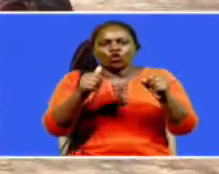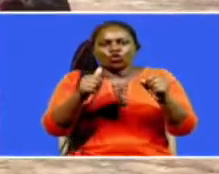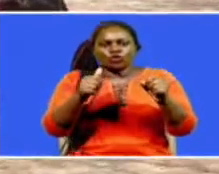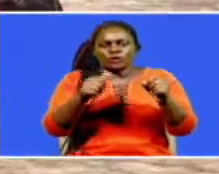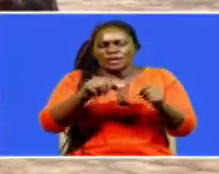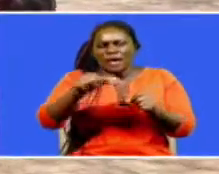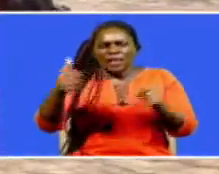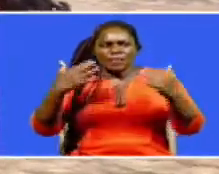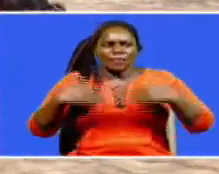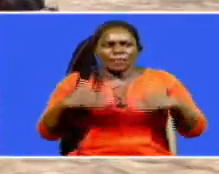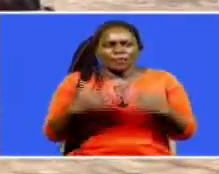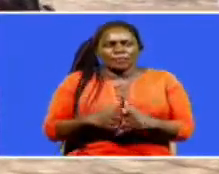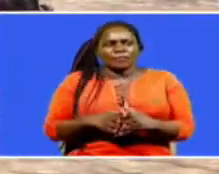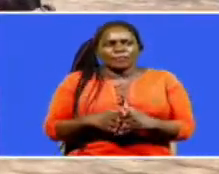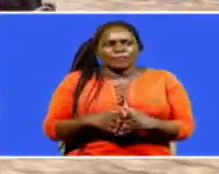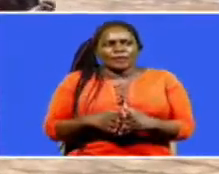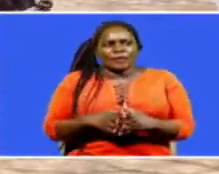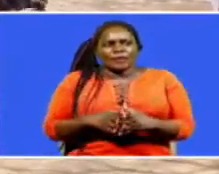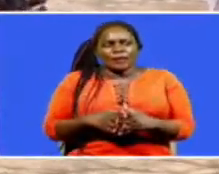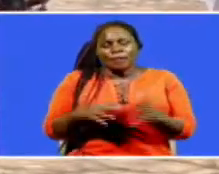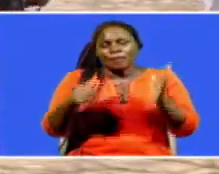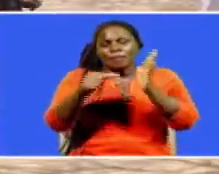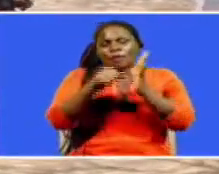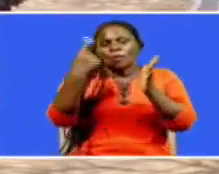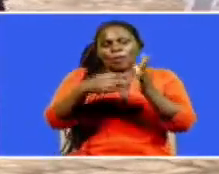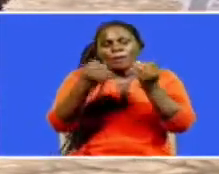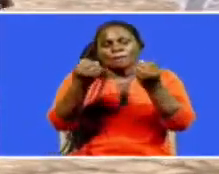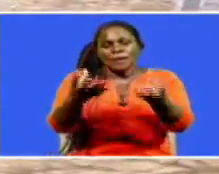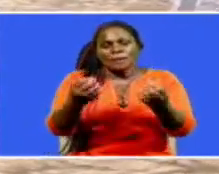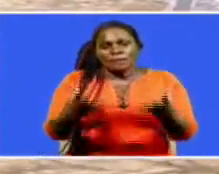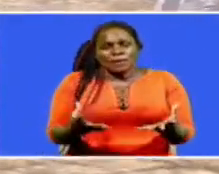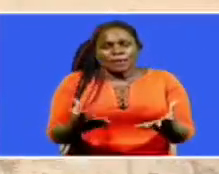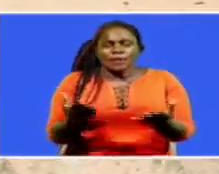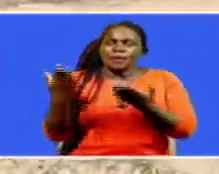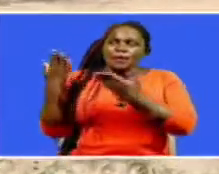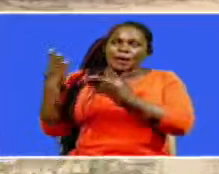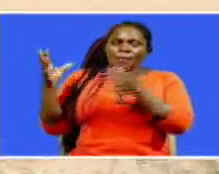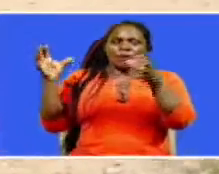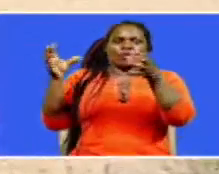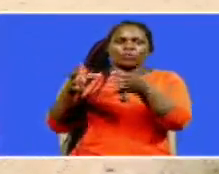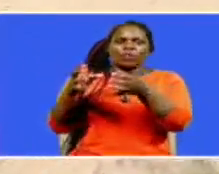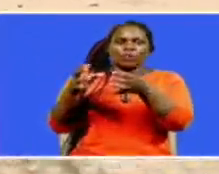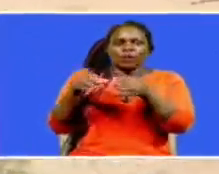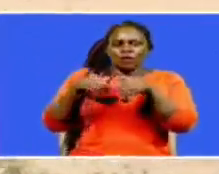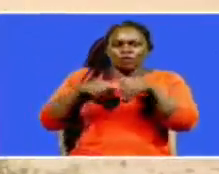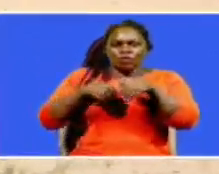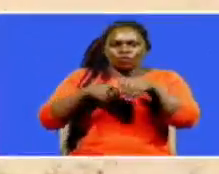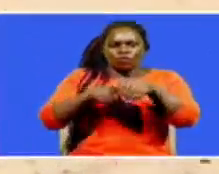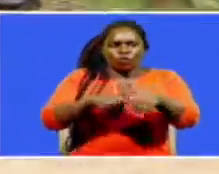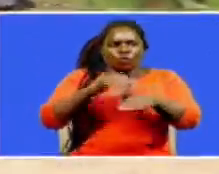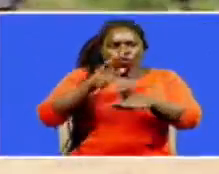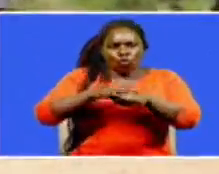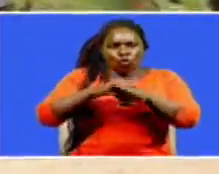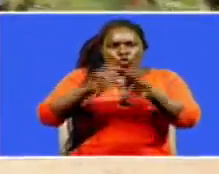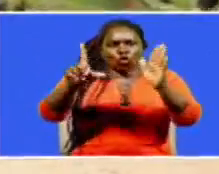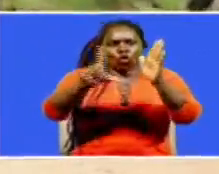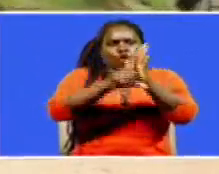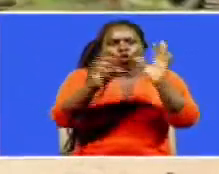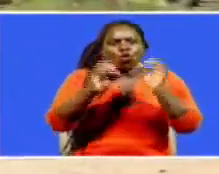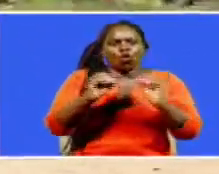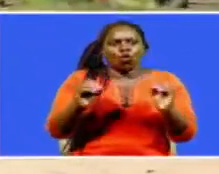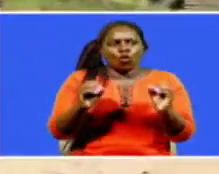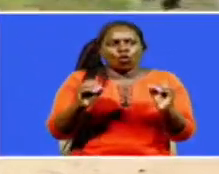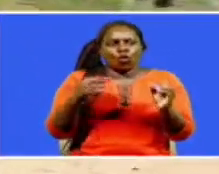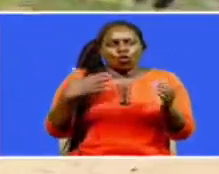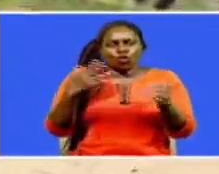felonies. The dark side of it is that many in this Kushaiti community don't follow the appropriate rules of Maslahi